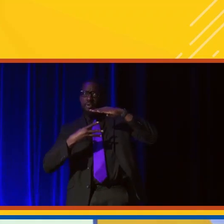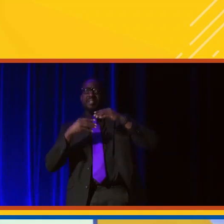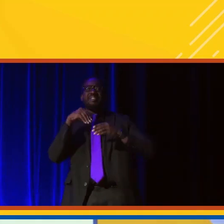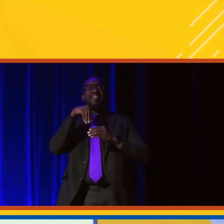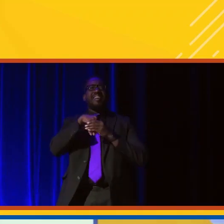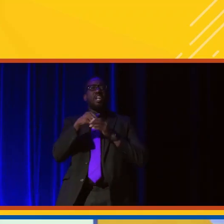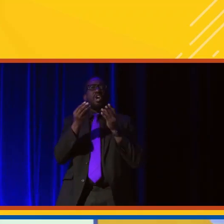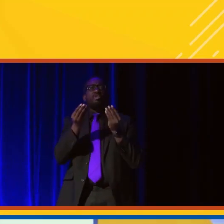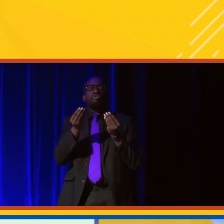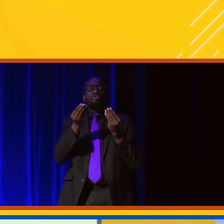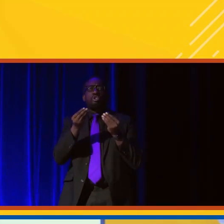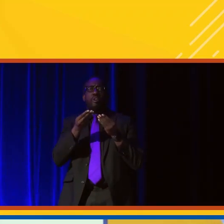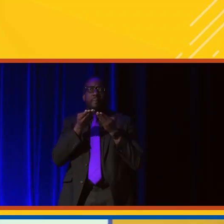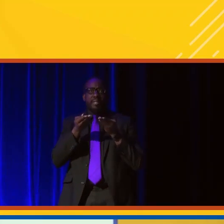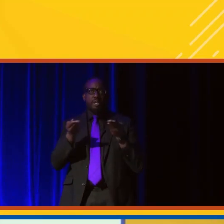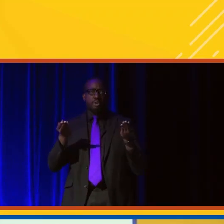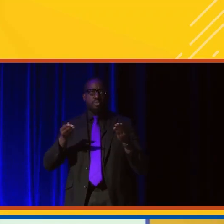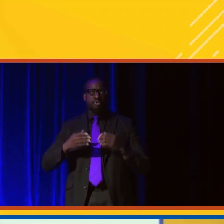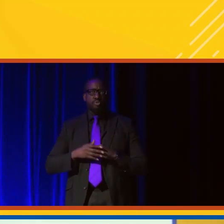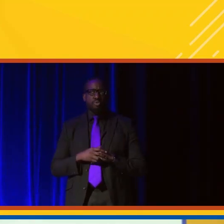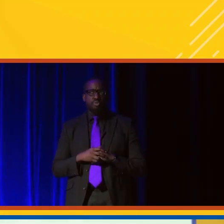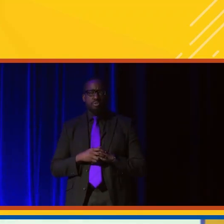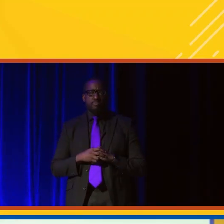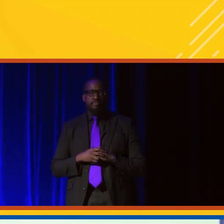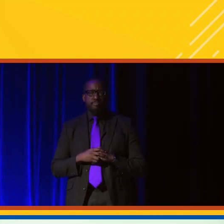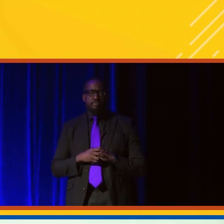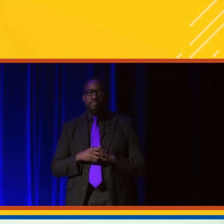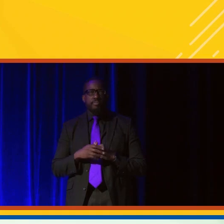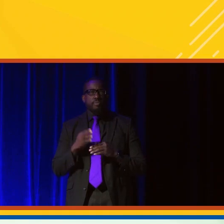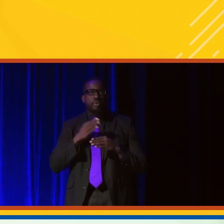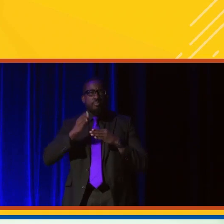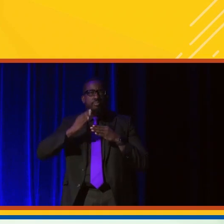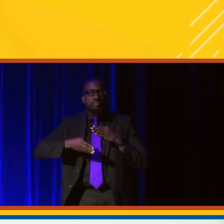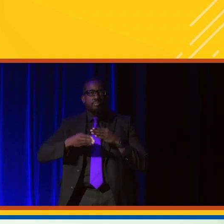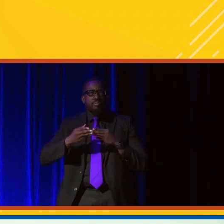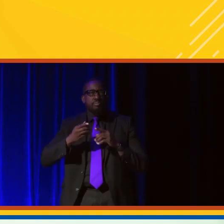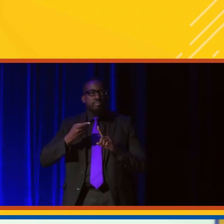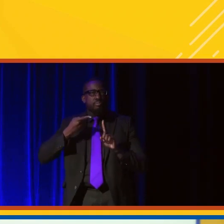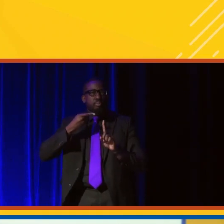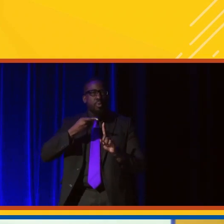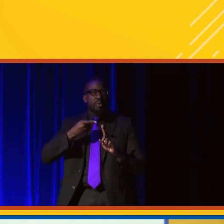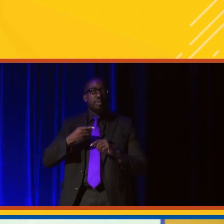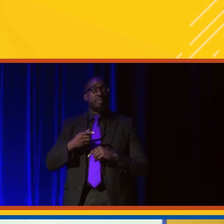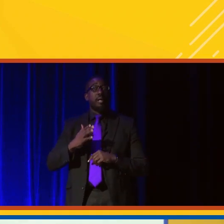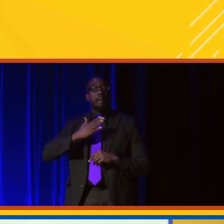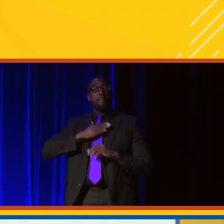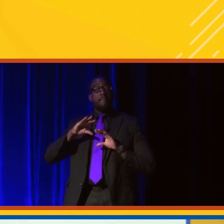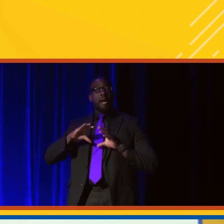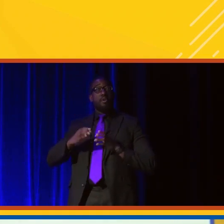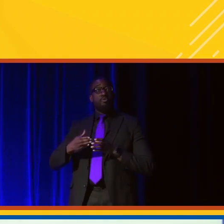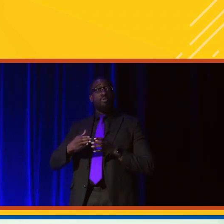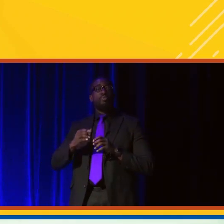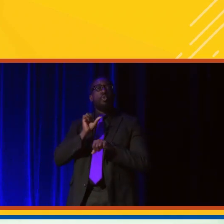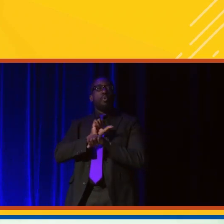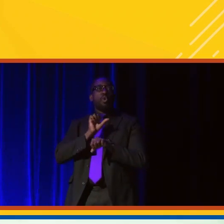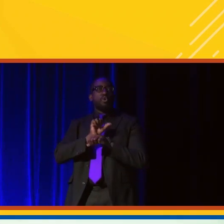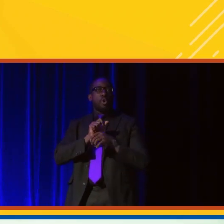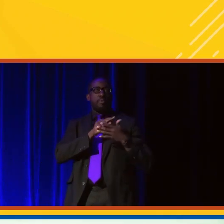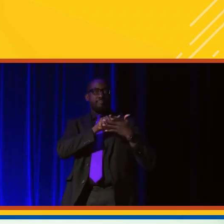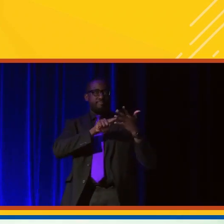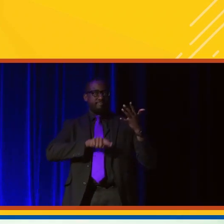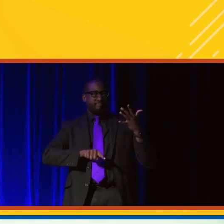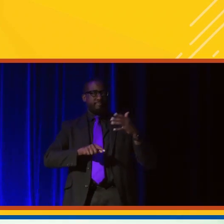What's the potential solution? The fundamental idea that my group works on is the following. Let's imagine